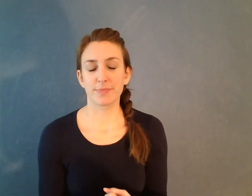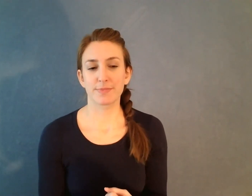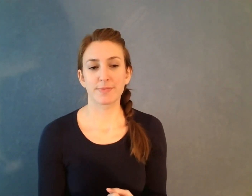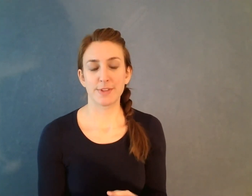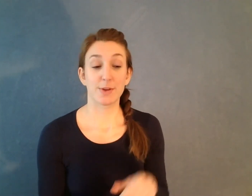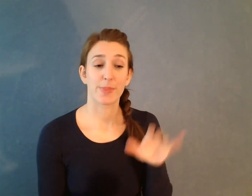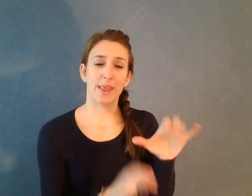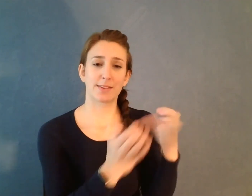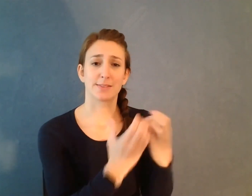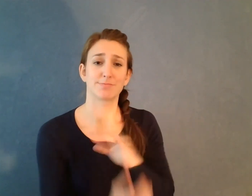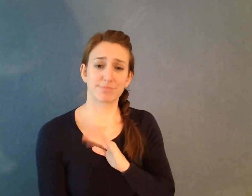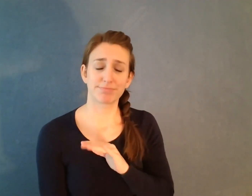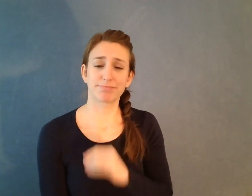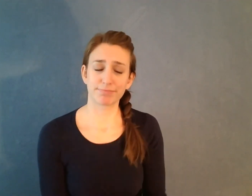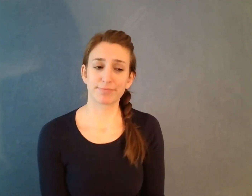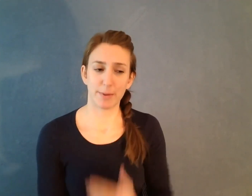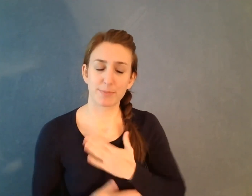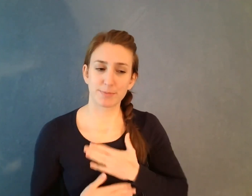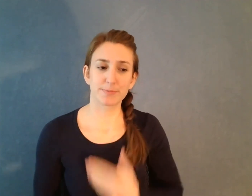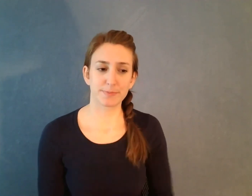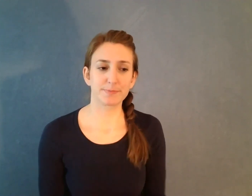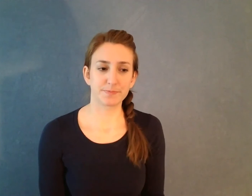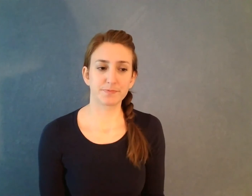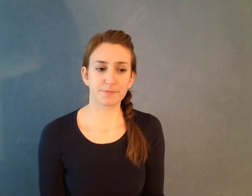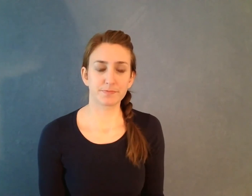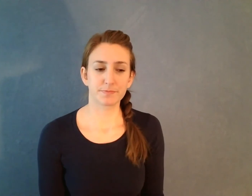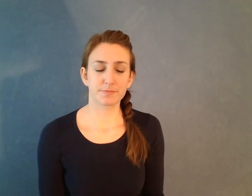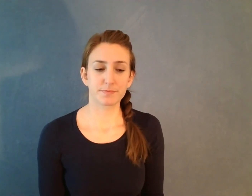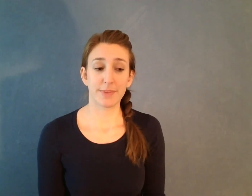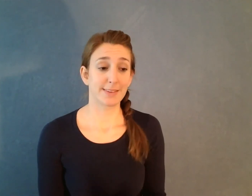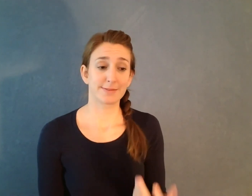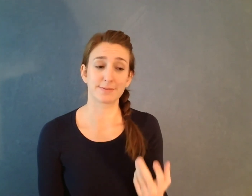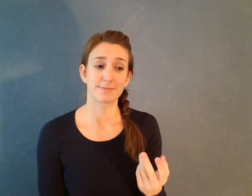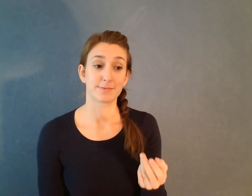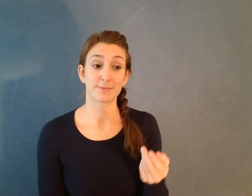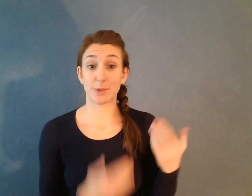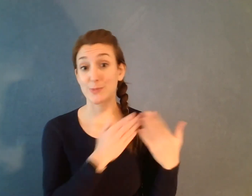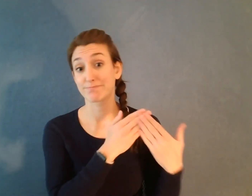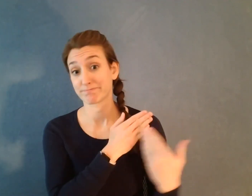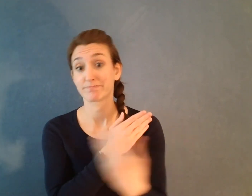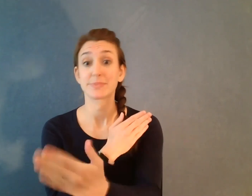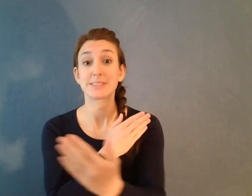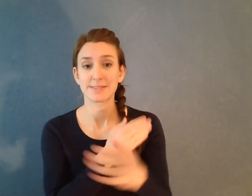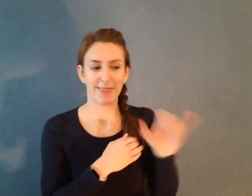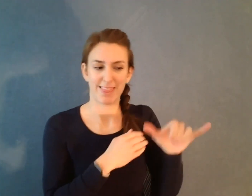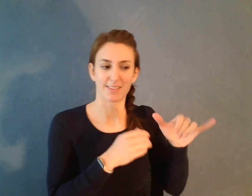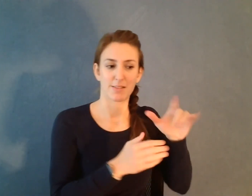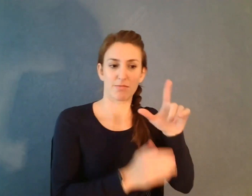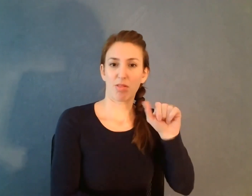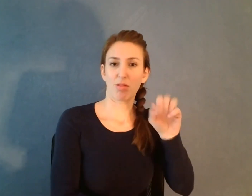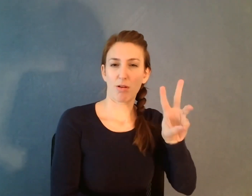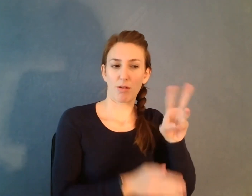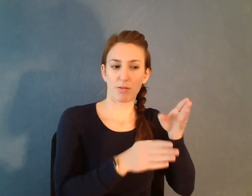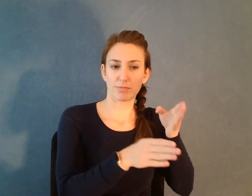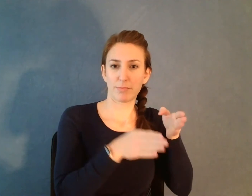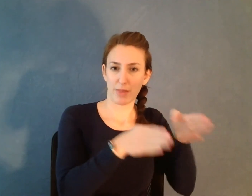great. And I have seen just nothing but positivity from the Law Pathways program.